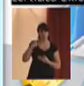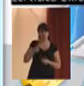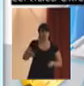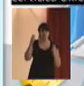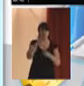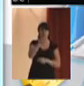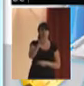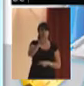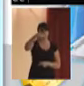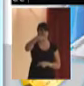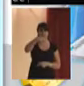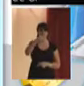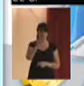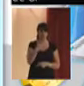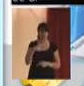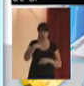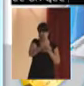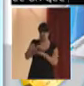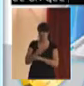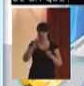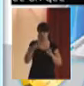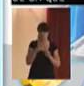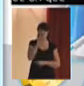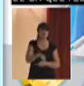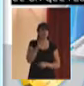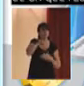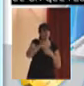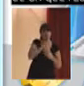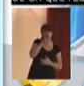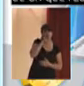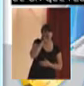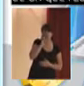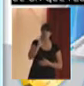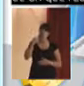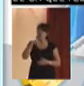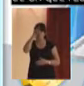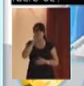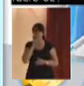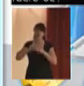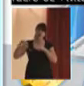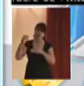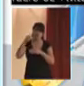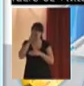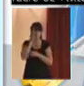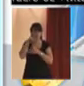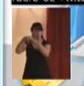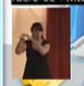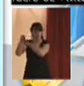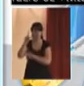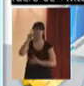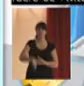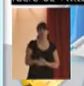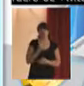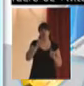like URL providers that direct you to another link, images that are related in